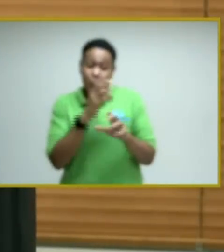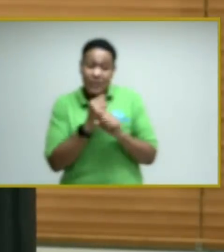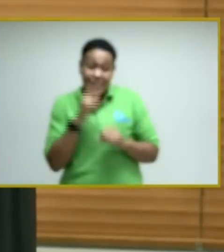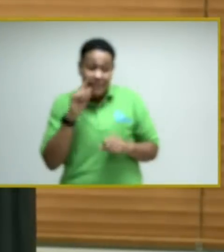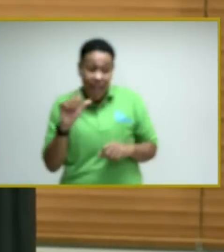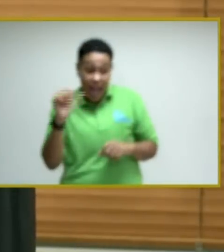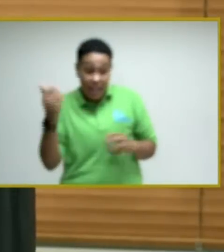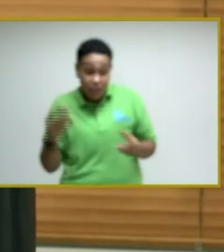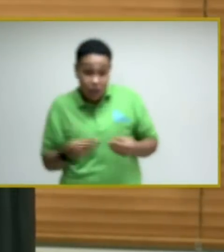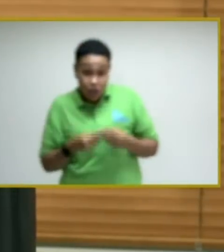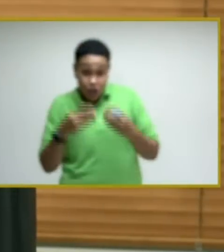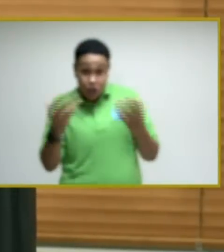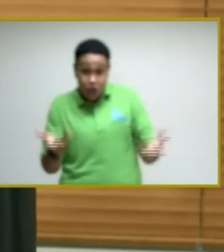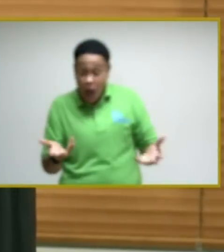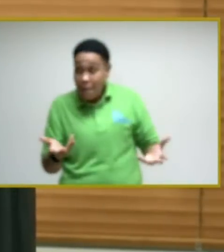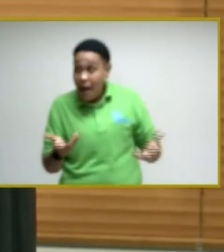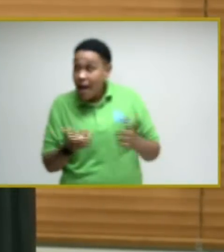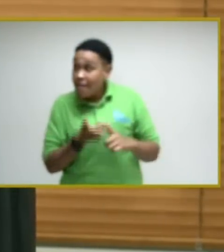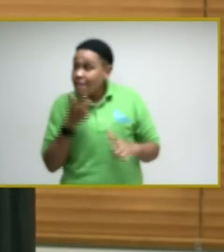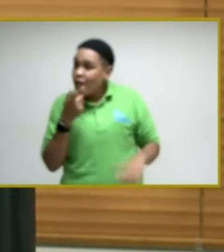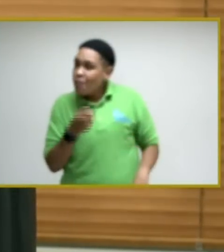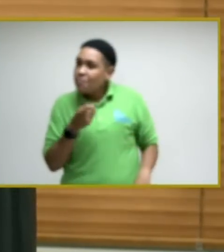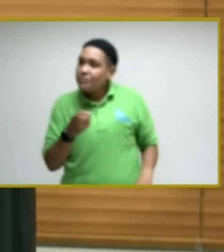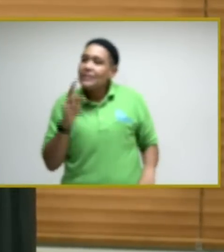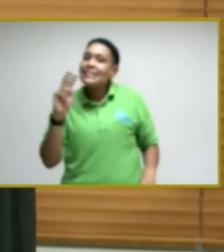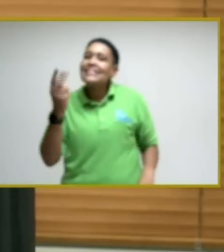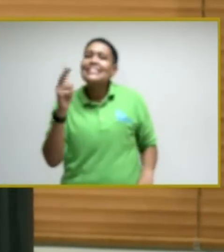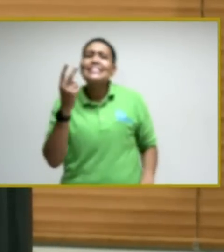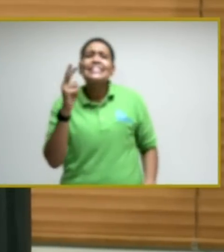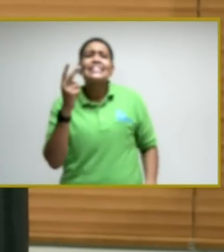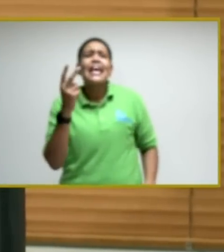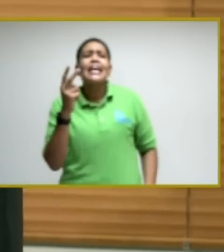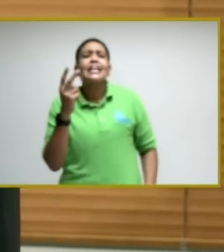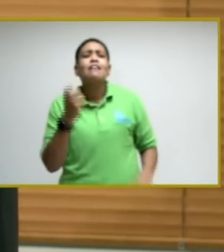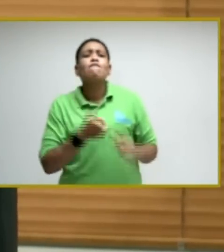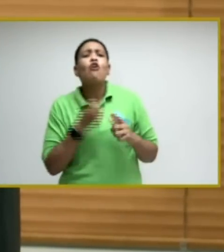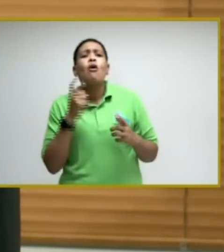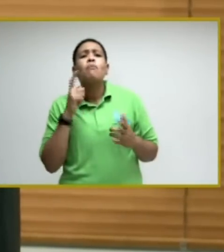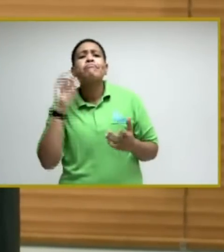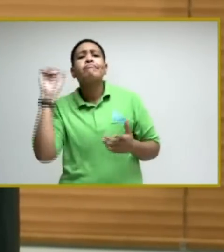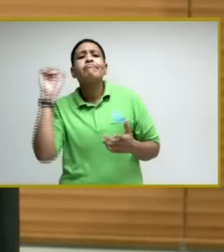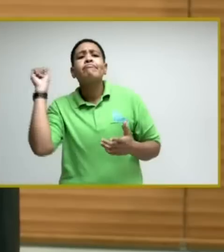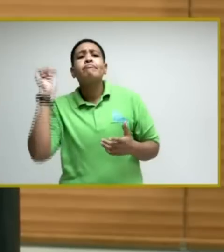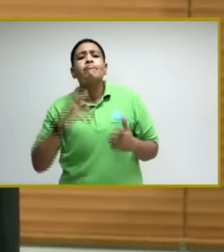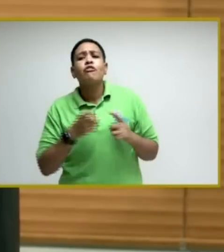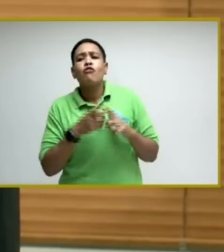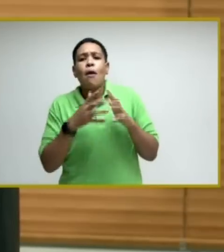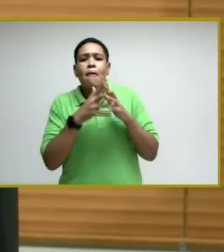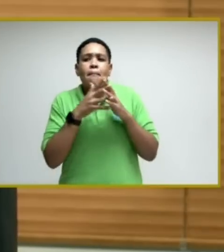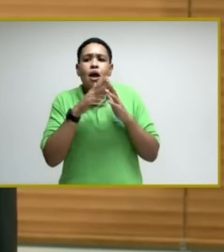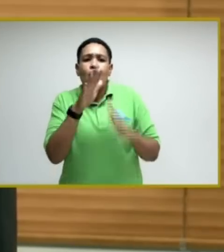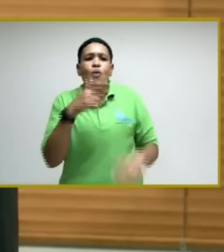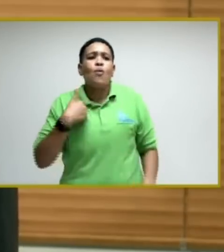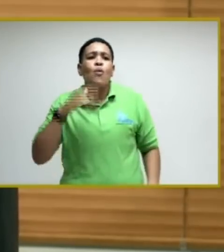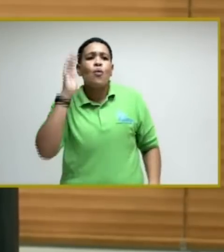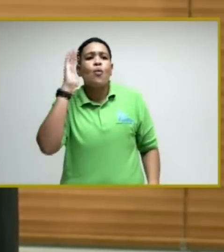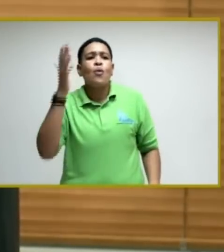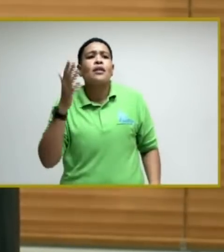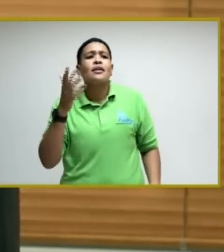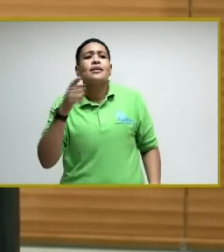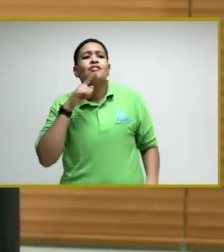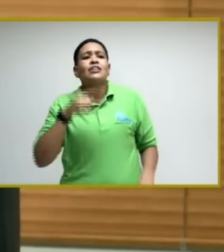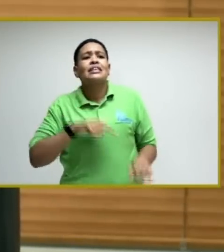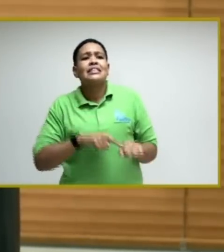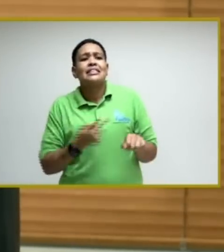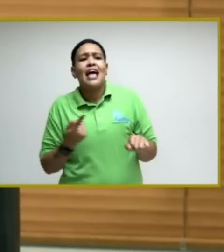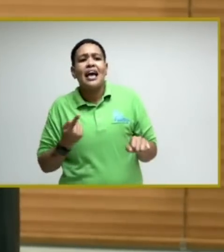additional supplies from the shipment from the United States, we would then begin